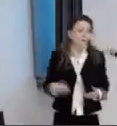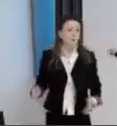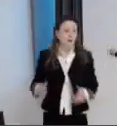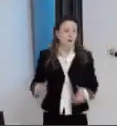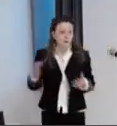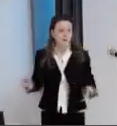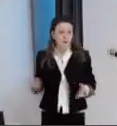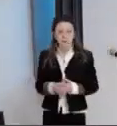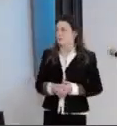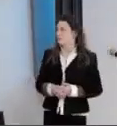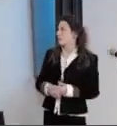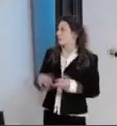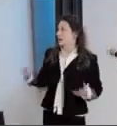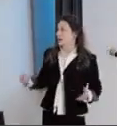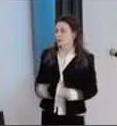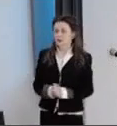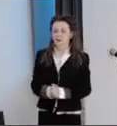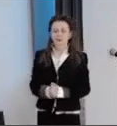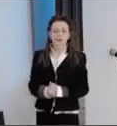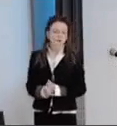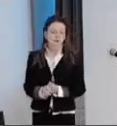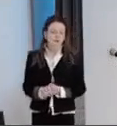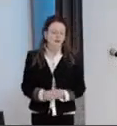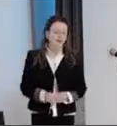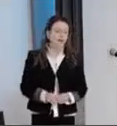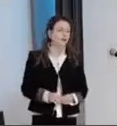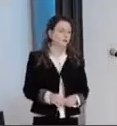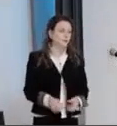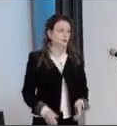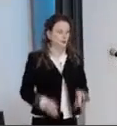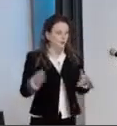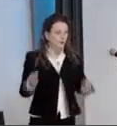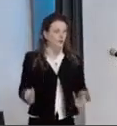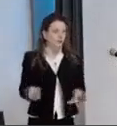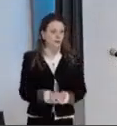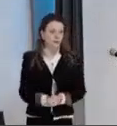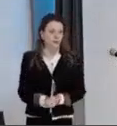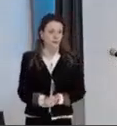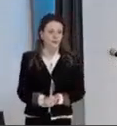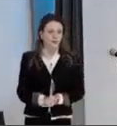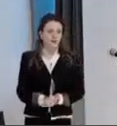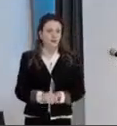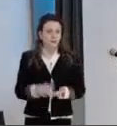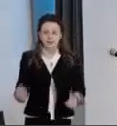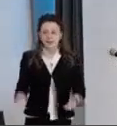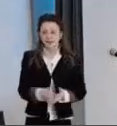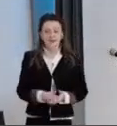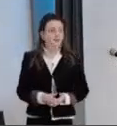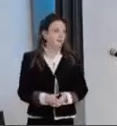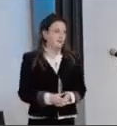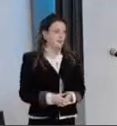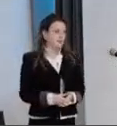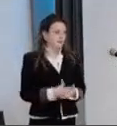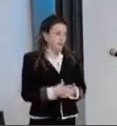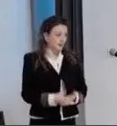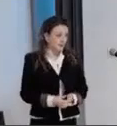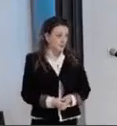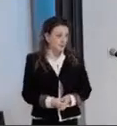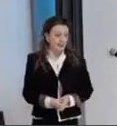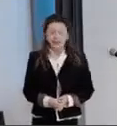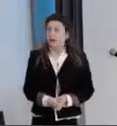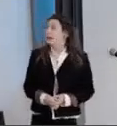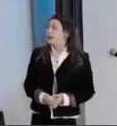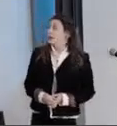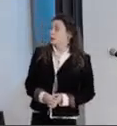know quite a few members of the audience from whom I have received previously great feedback. So I'm really looking forward to present these ideas